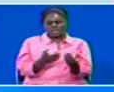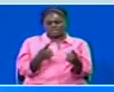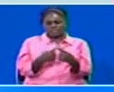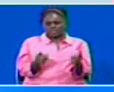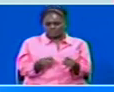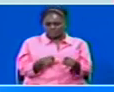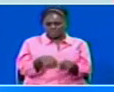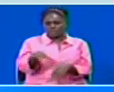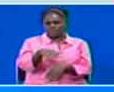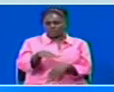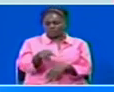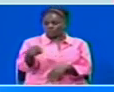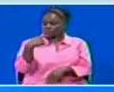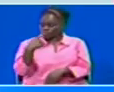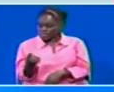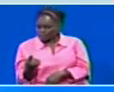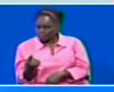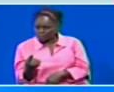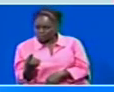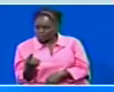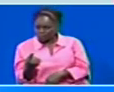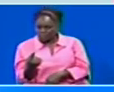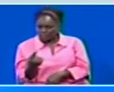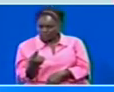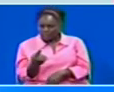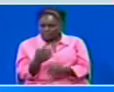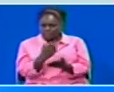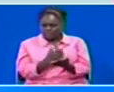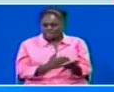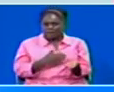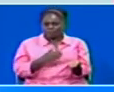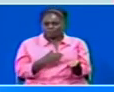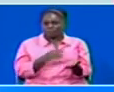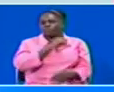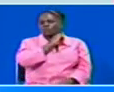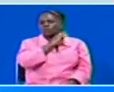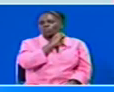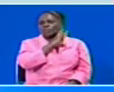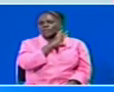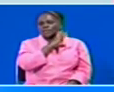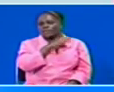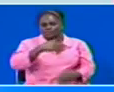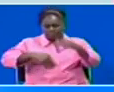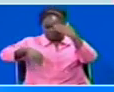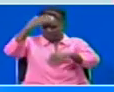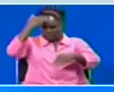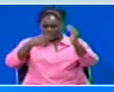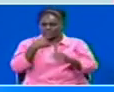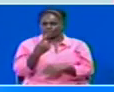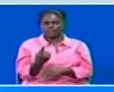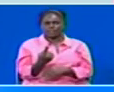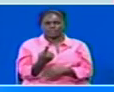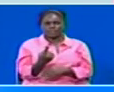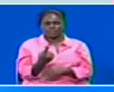that environment that you're talking about, and like some of the sentiments that Professor Kagwanja here has just put out, which